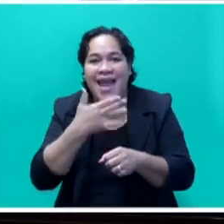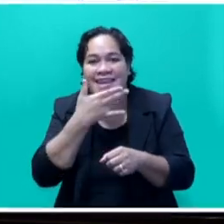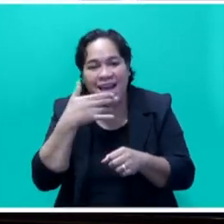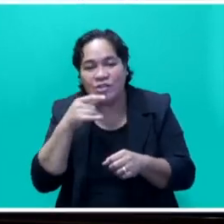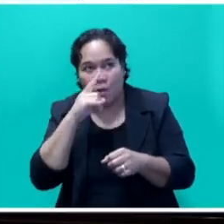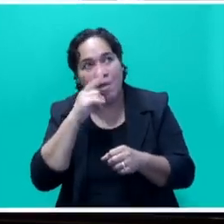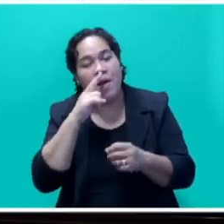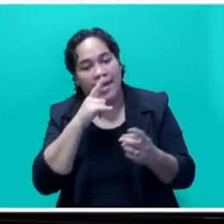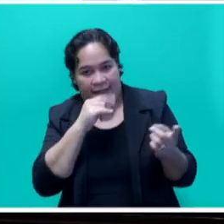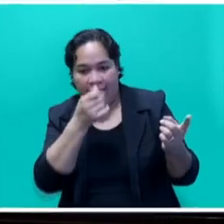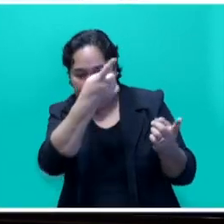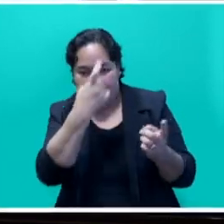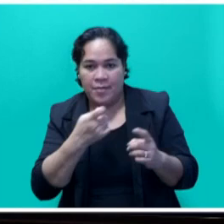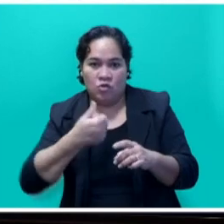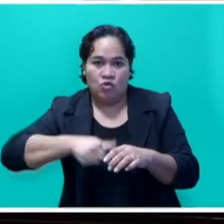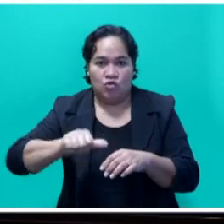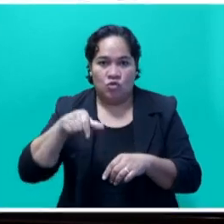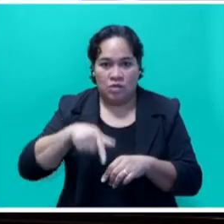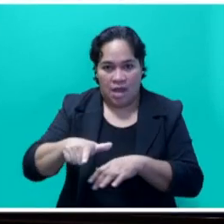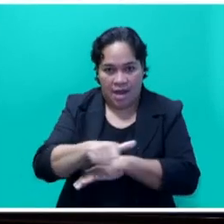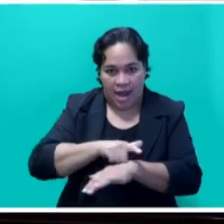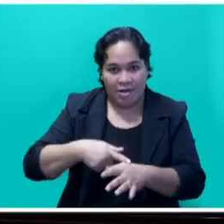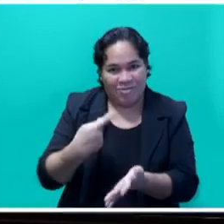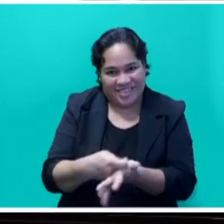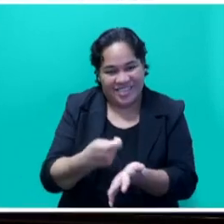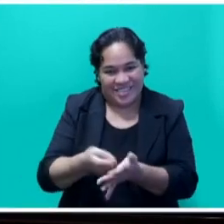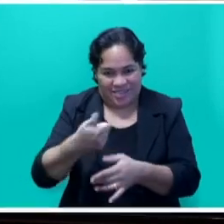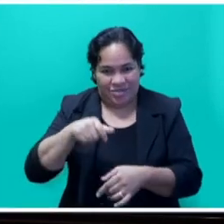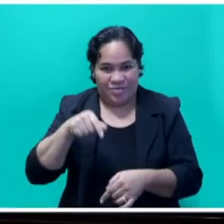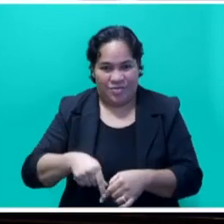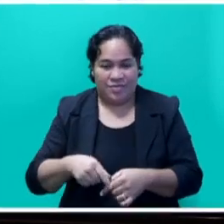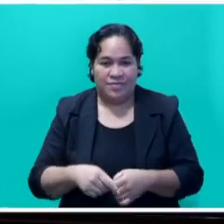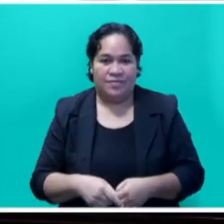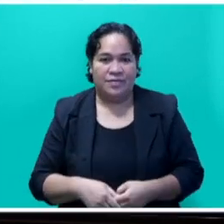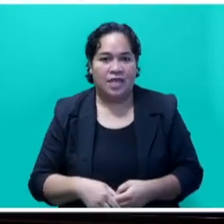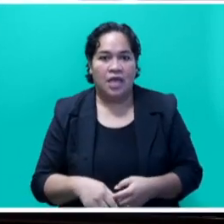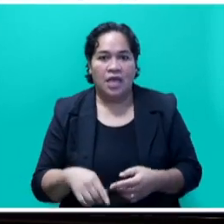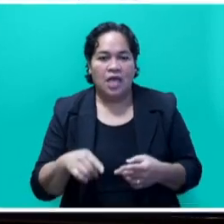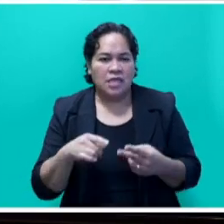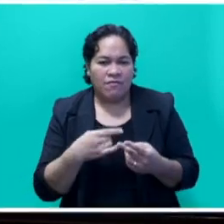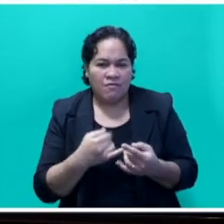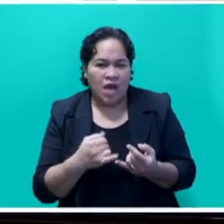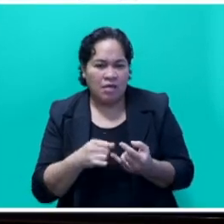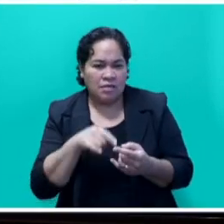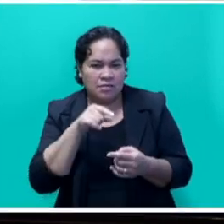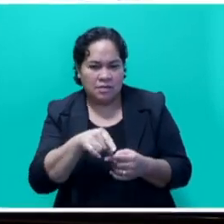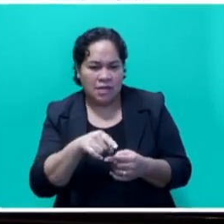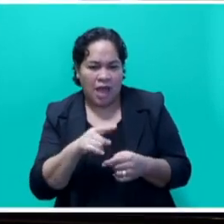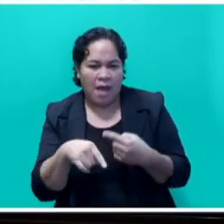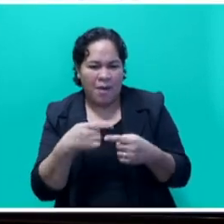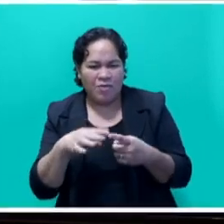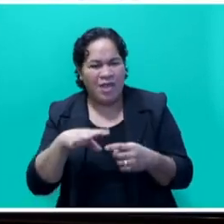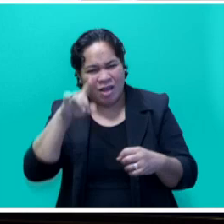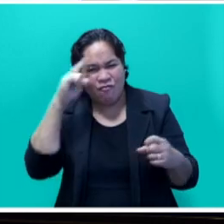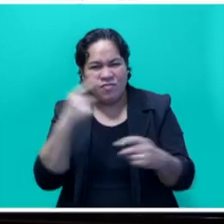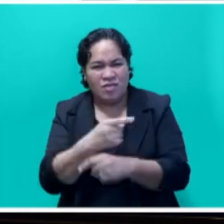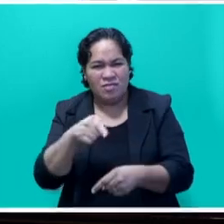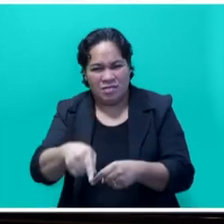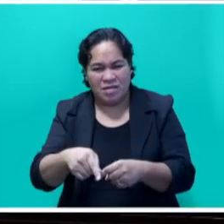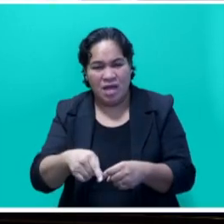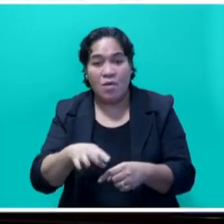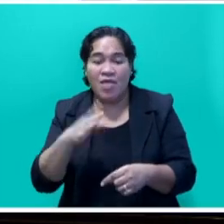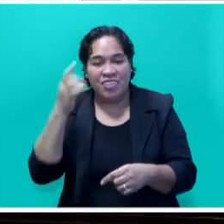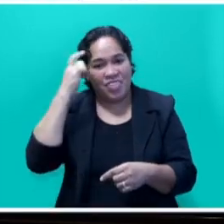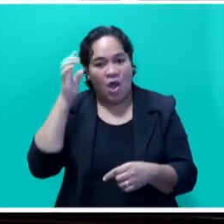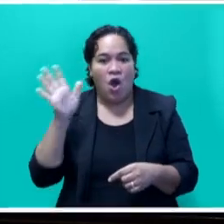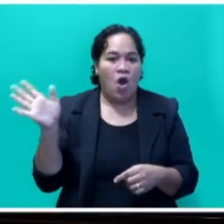quickly, the point that I'd also like to make, and people forget, because there's a very dichotomous approach to land issues in Fiji, is that they think that